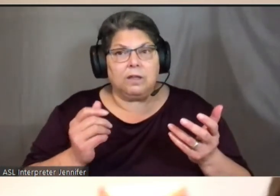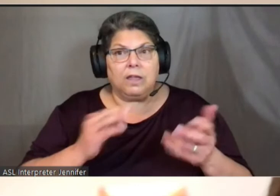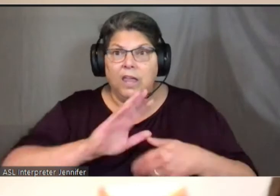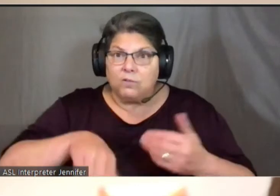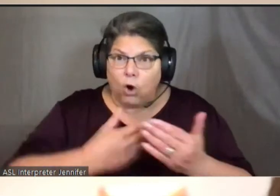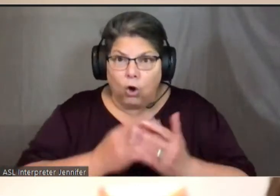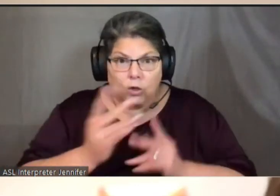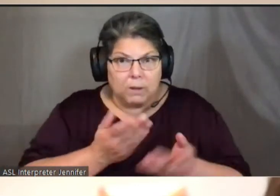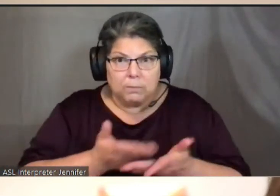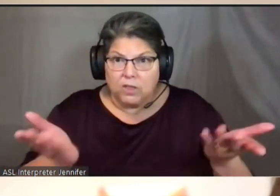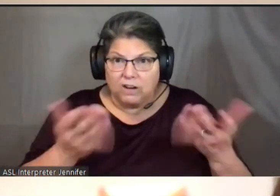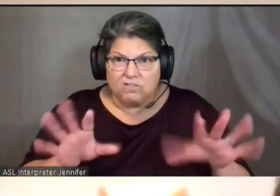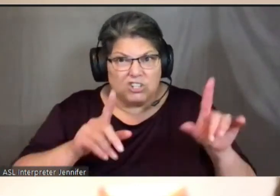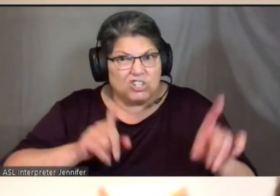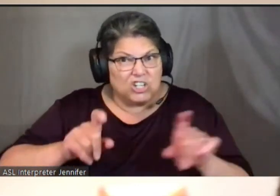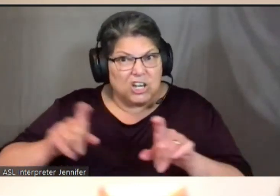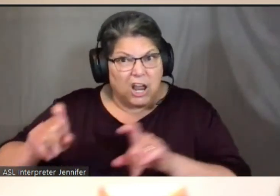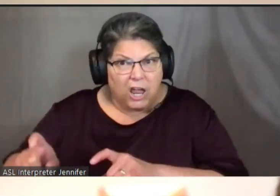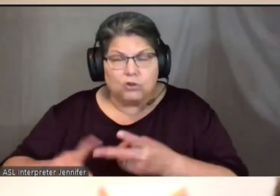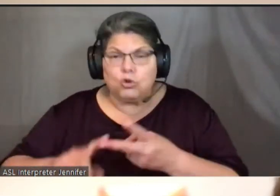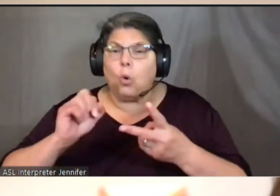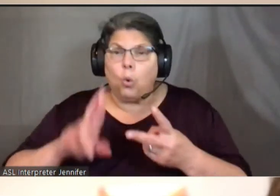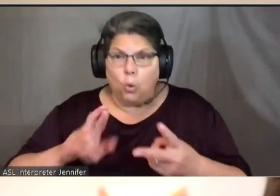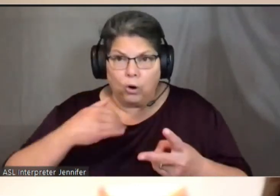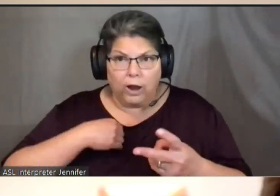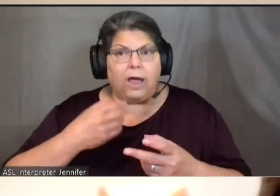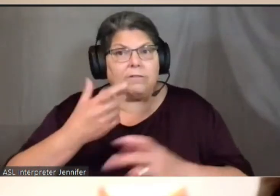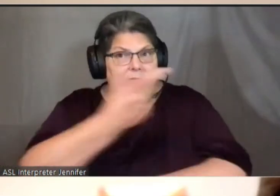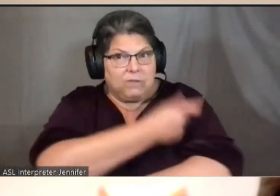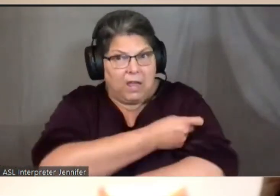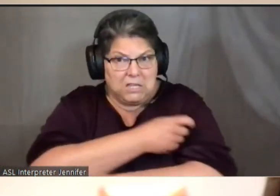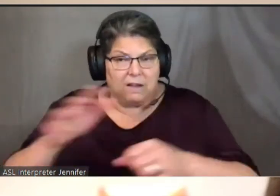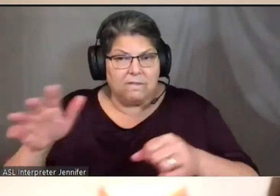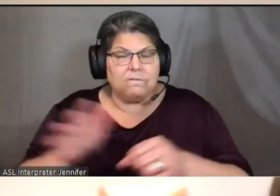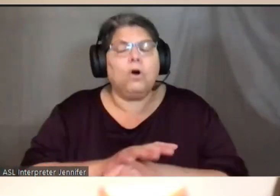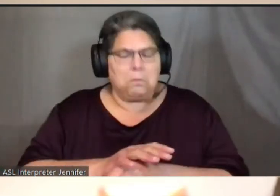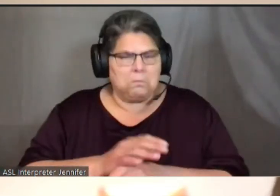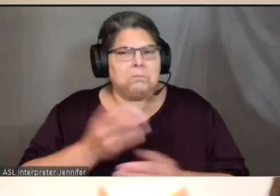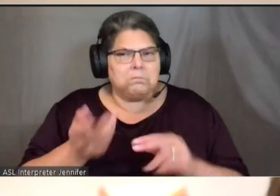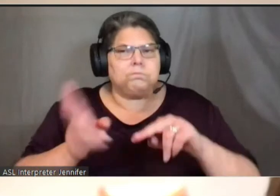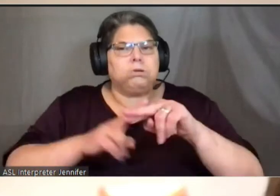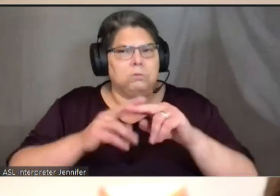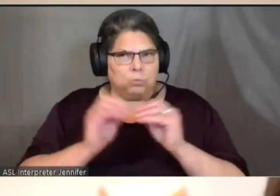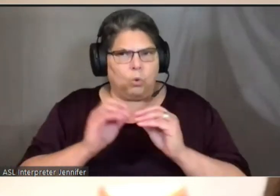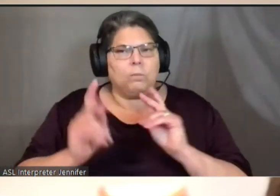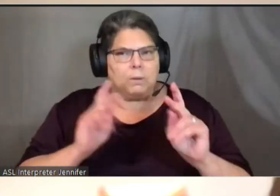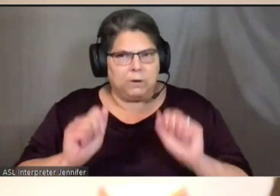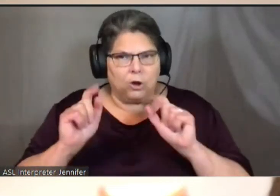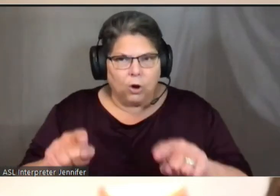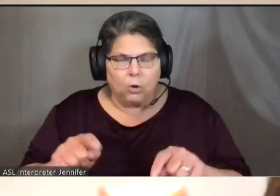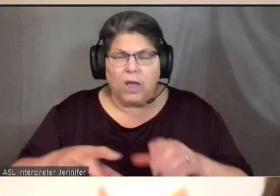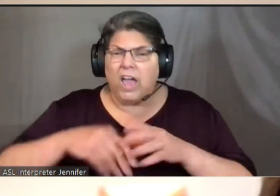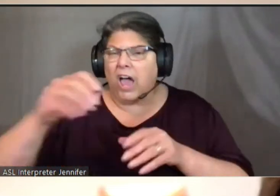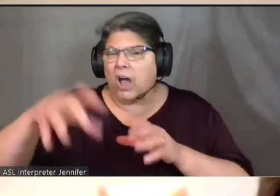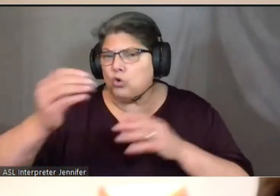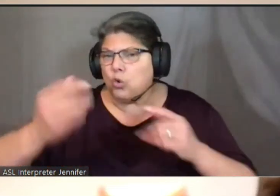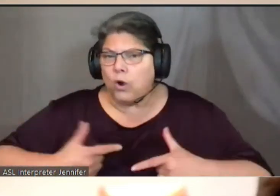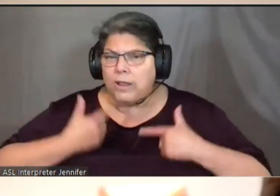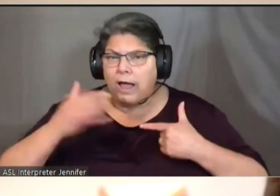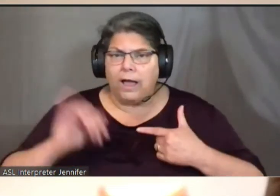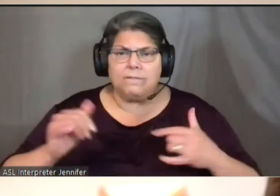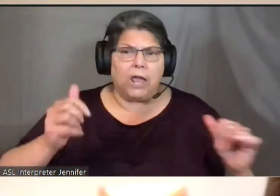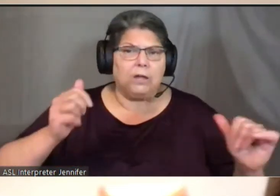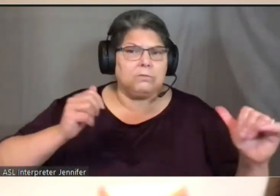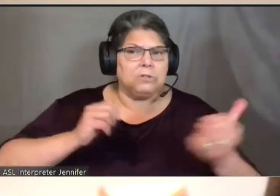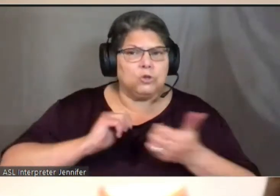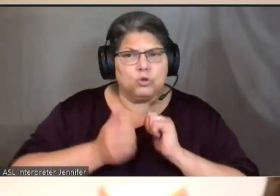tested or vaccinated. Outdoor live events such as sports and performances, and at this